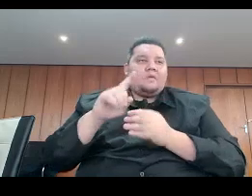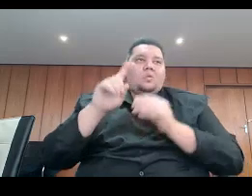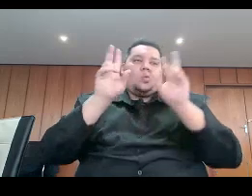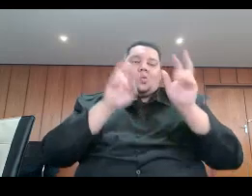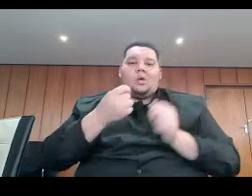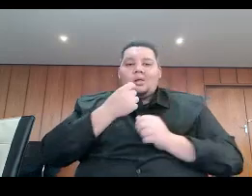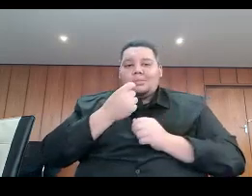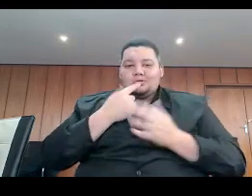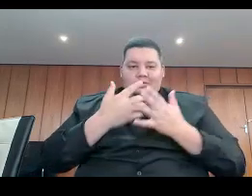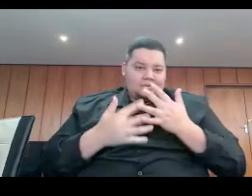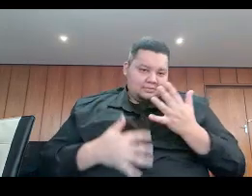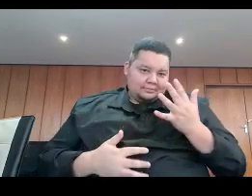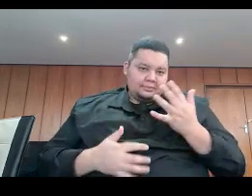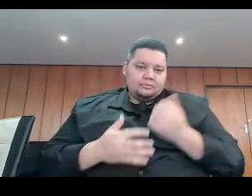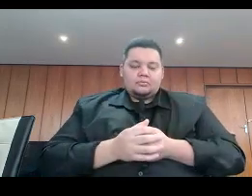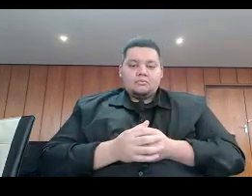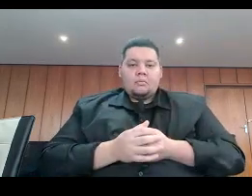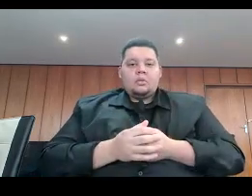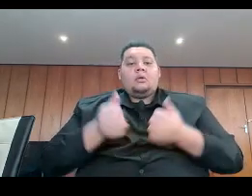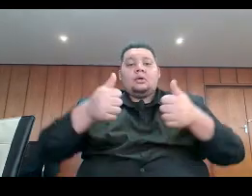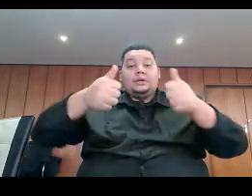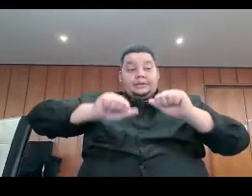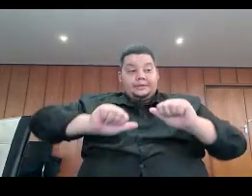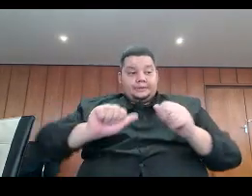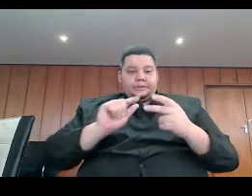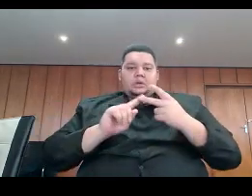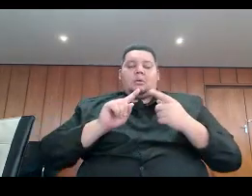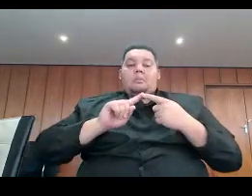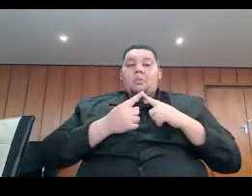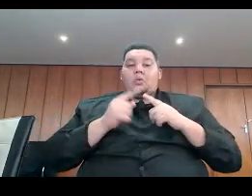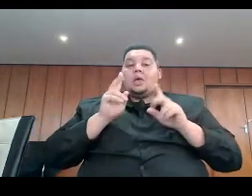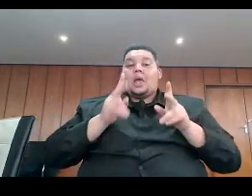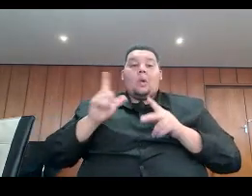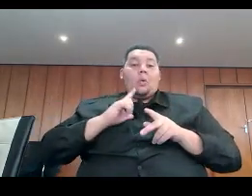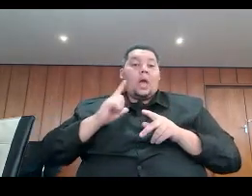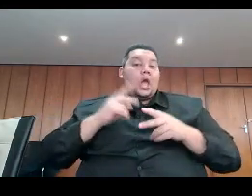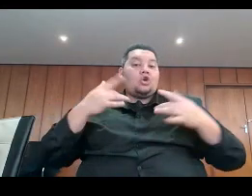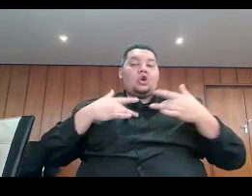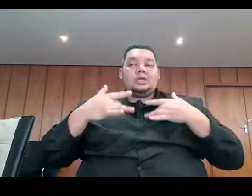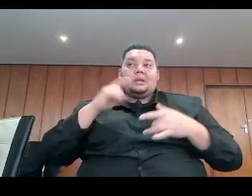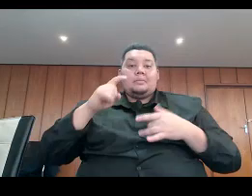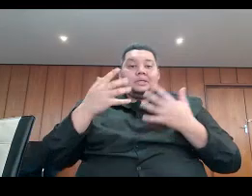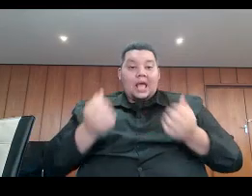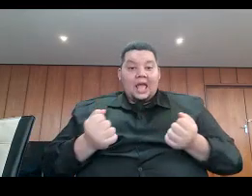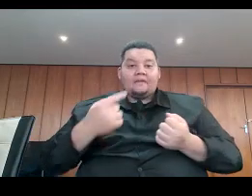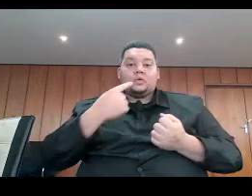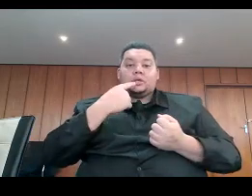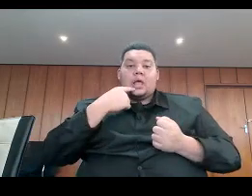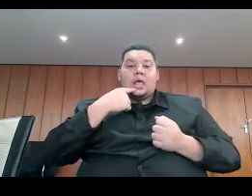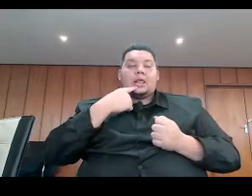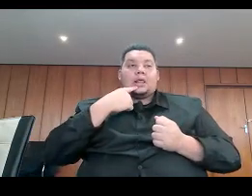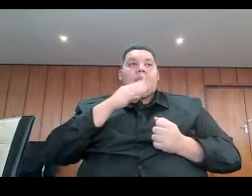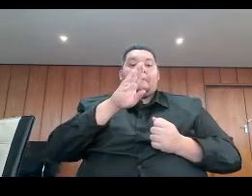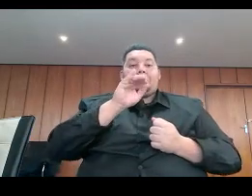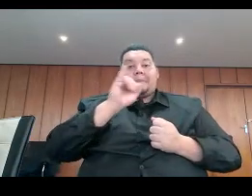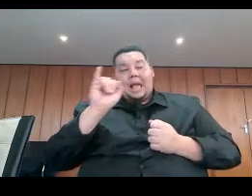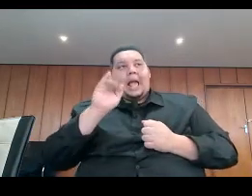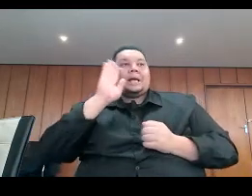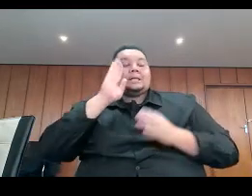The other important point, and again, why we should be concerned, is that the bidirectional nature